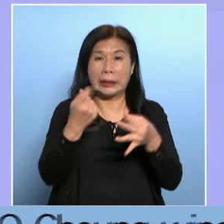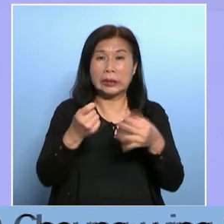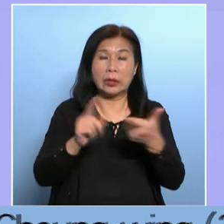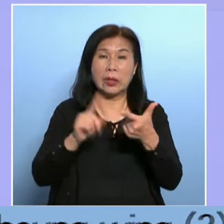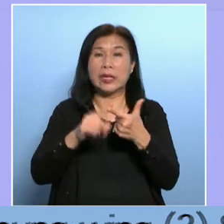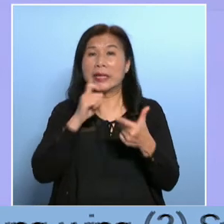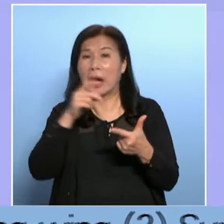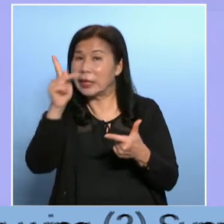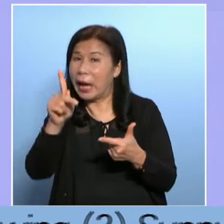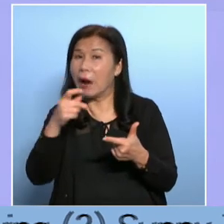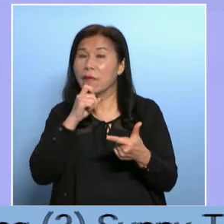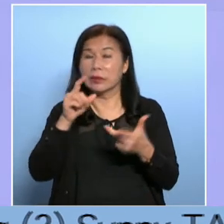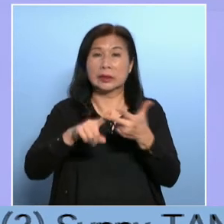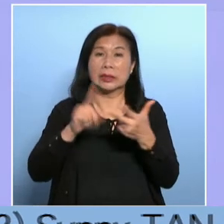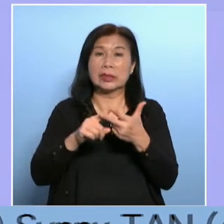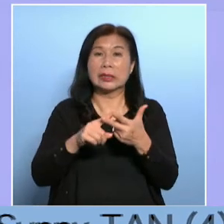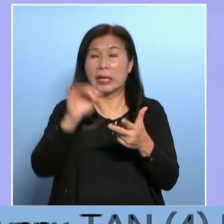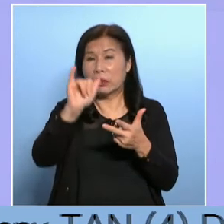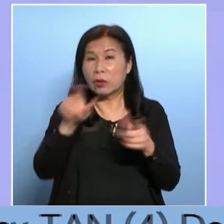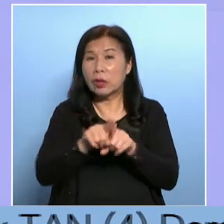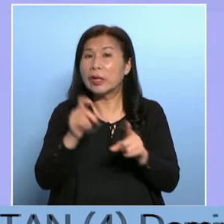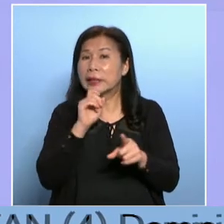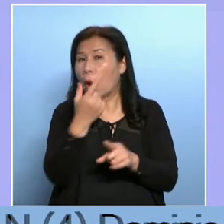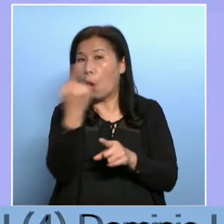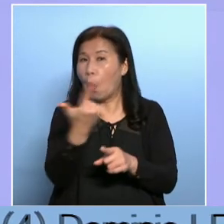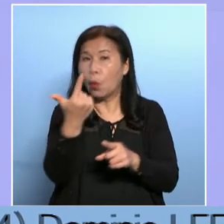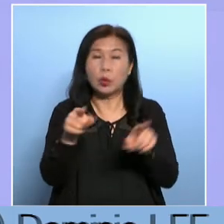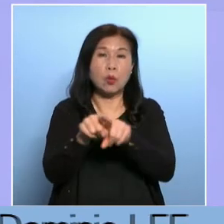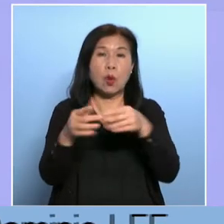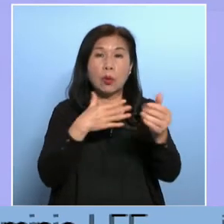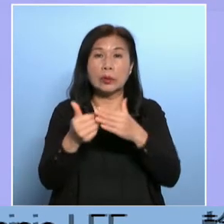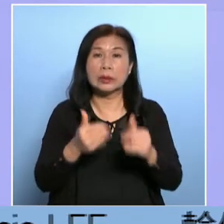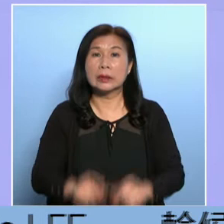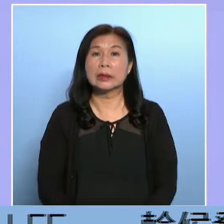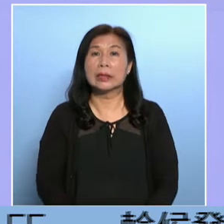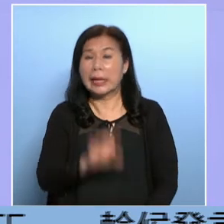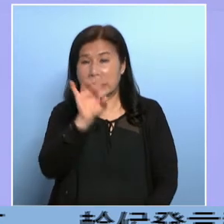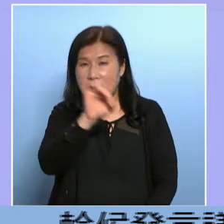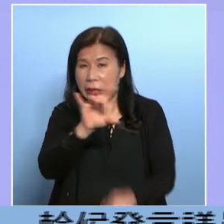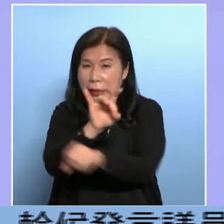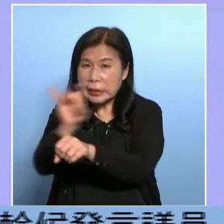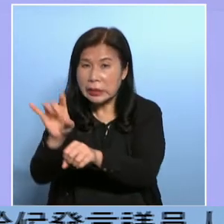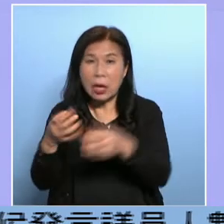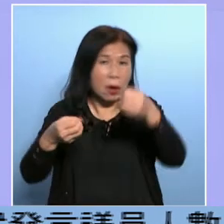Yan Chen and Ms. Ken Wayman and Mr. Duncan Chu had mentioned that we'd not